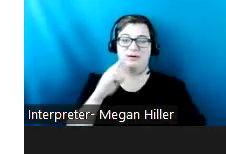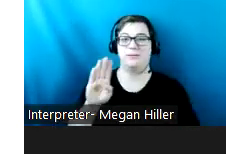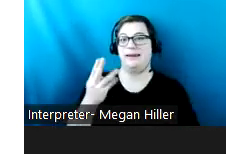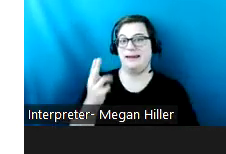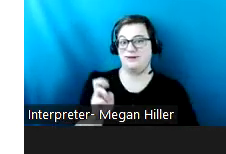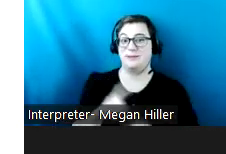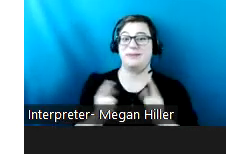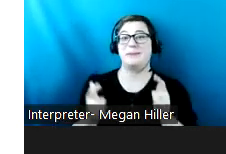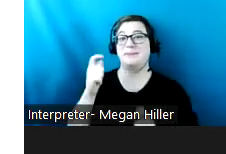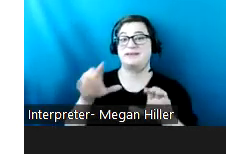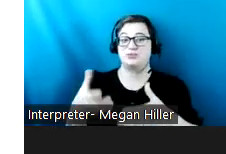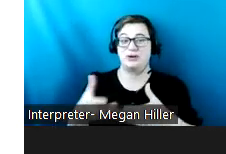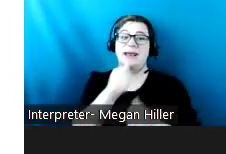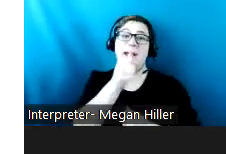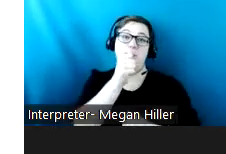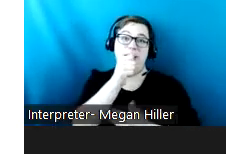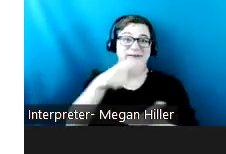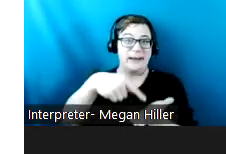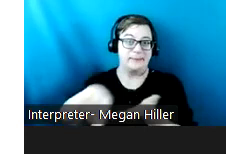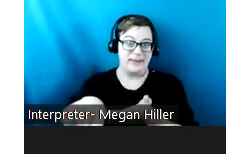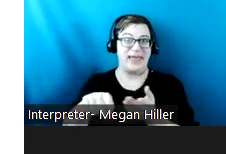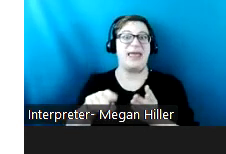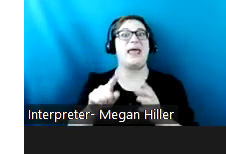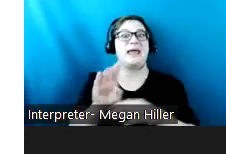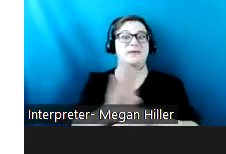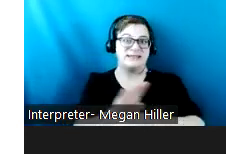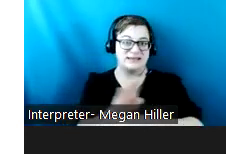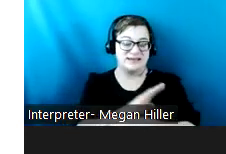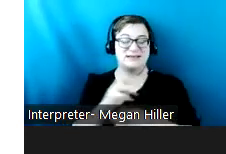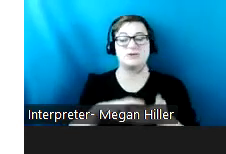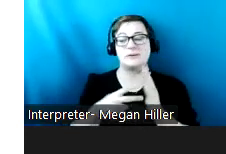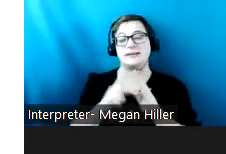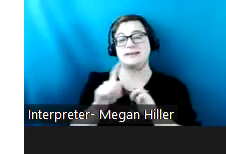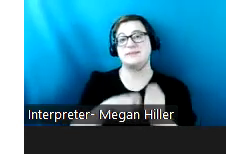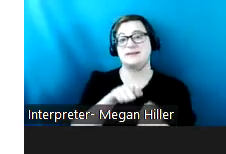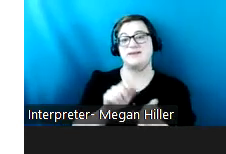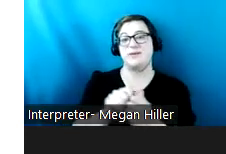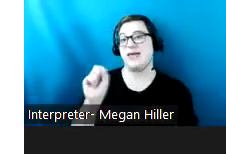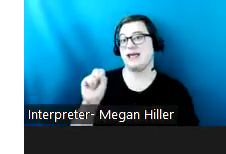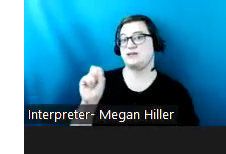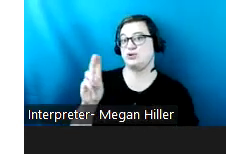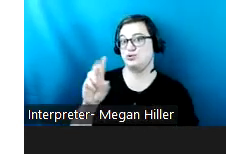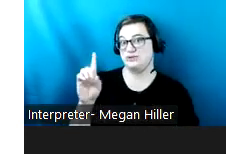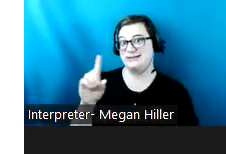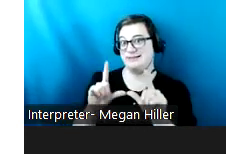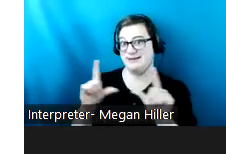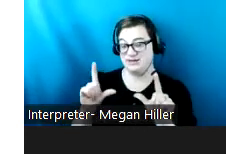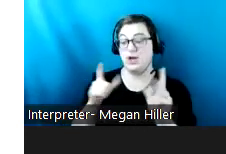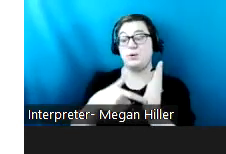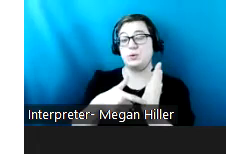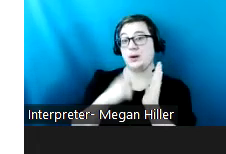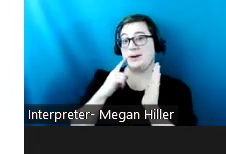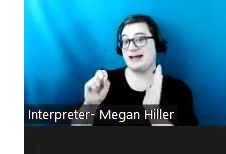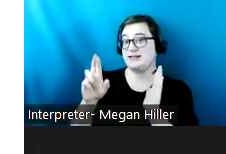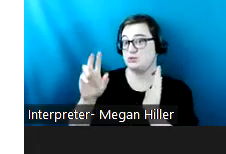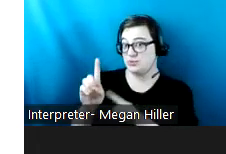here is private pay facilities. So specifically with the SUD license, the requirement for the SUD license